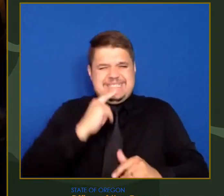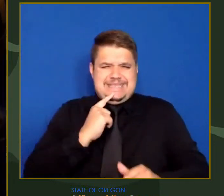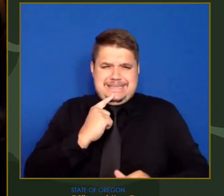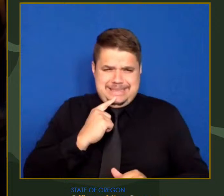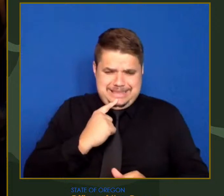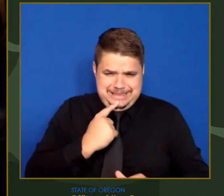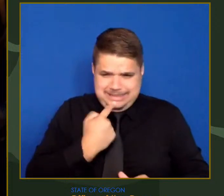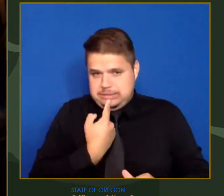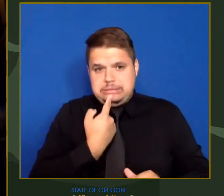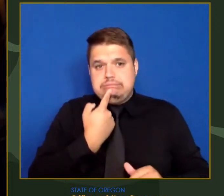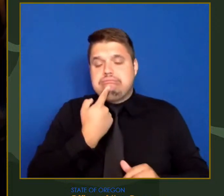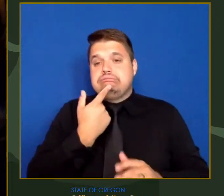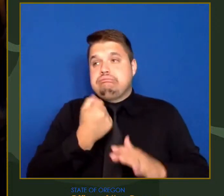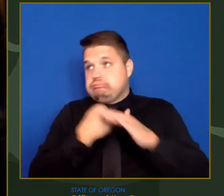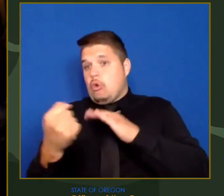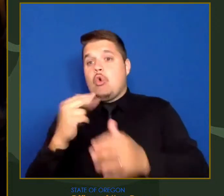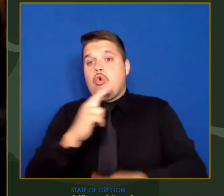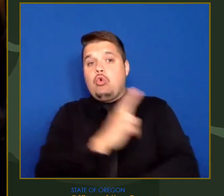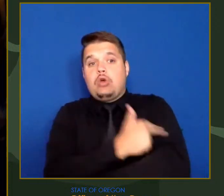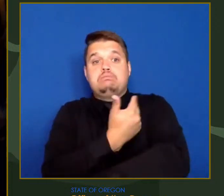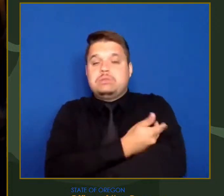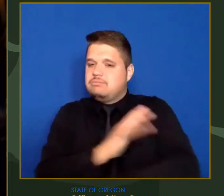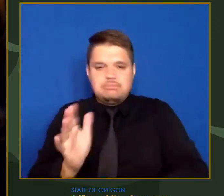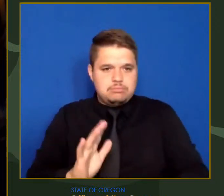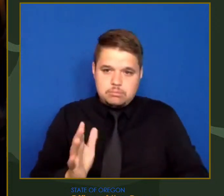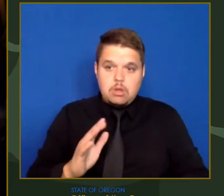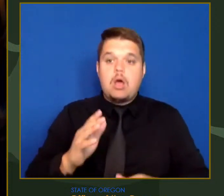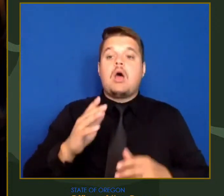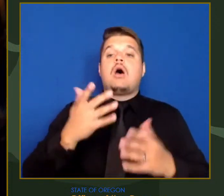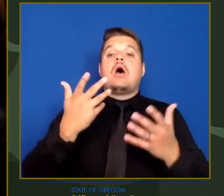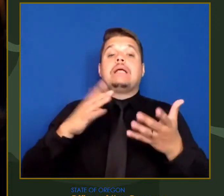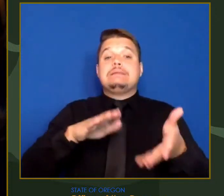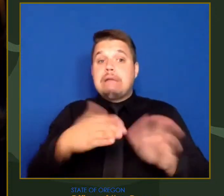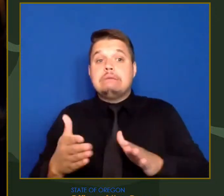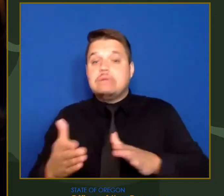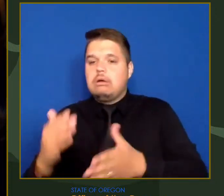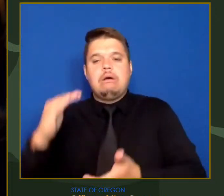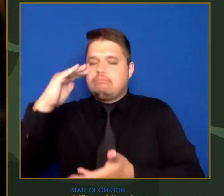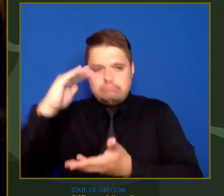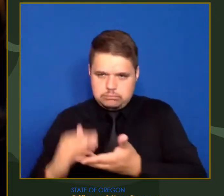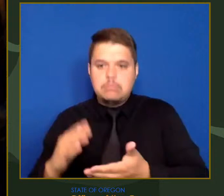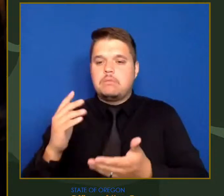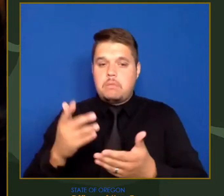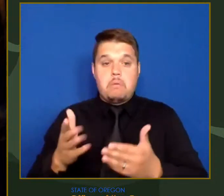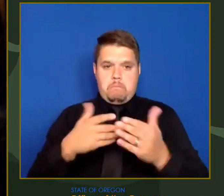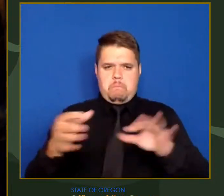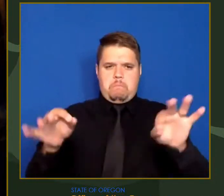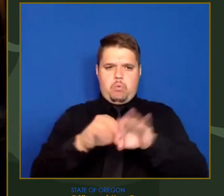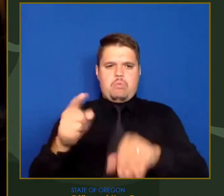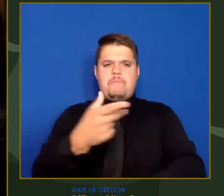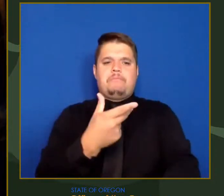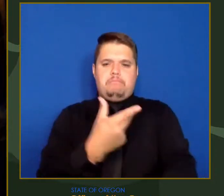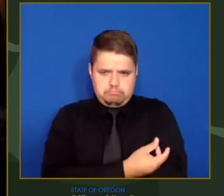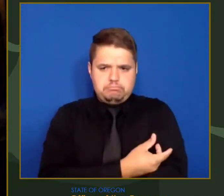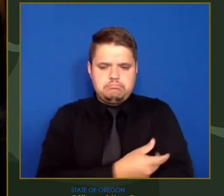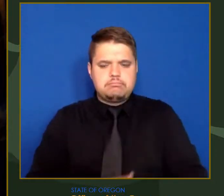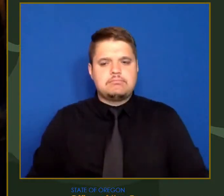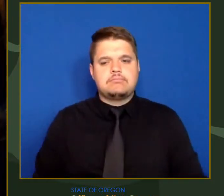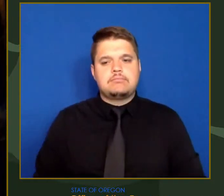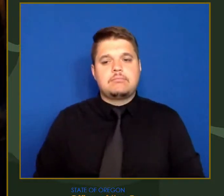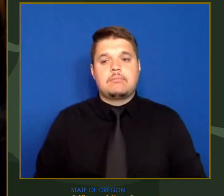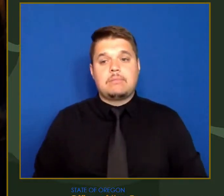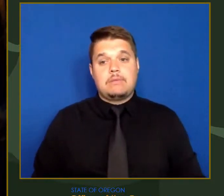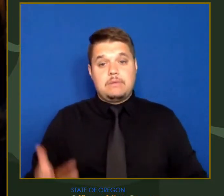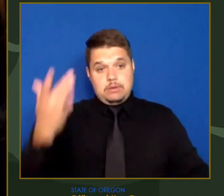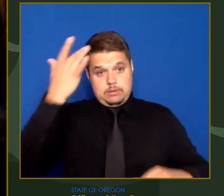from this, regardless of the variant that you have. But we know as the disease continues to spread, whether